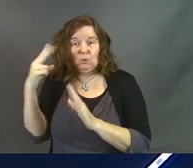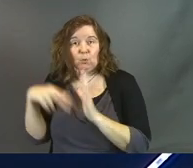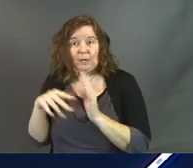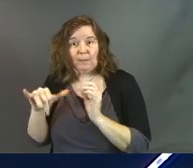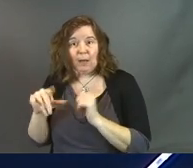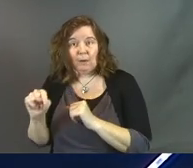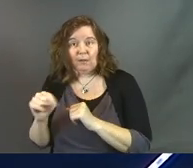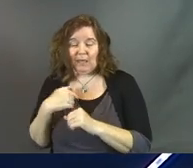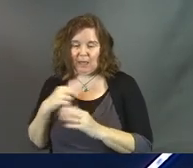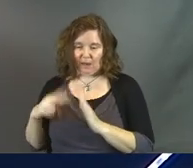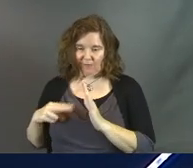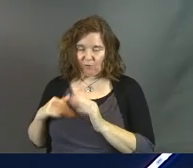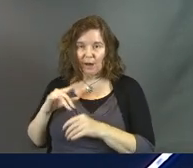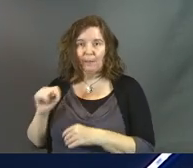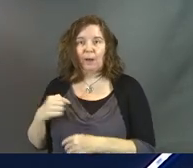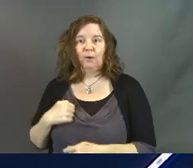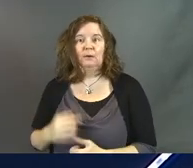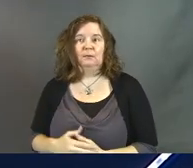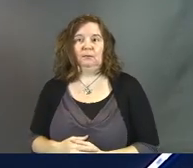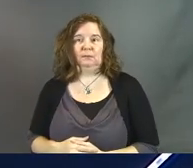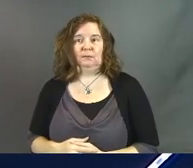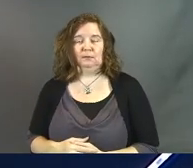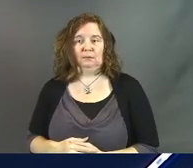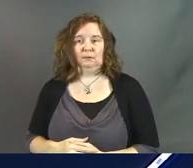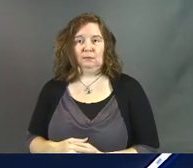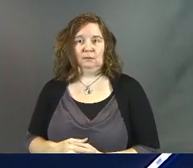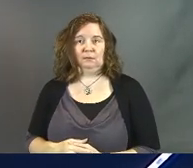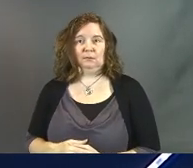about it, and I've read about it.